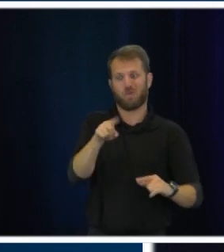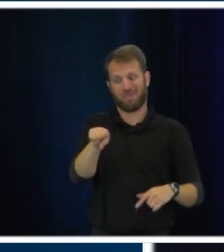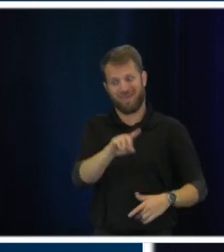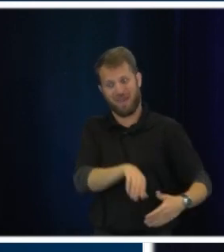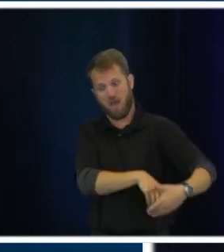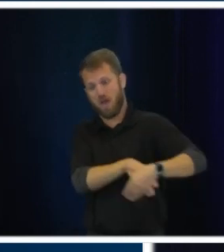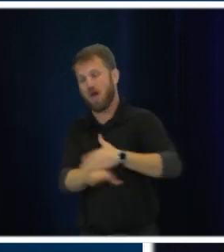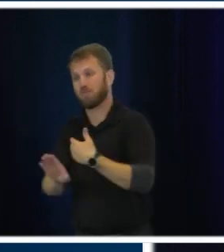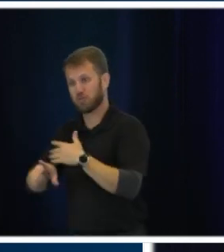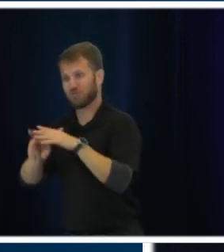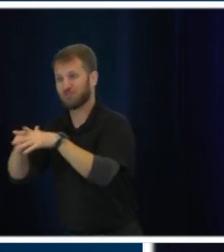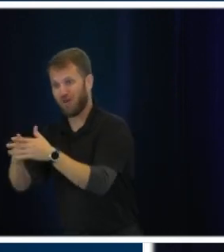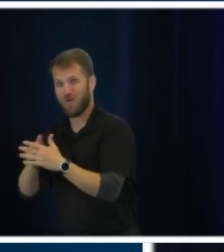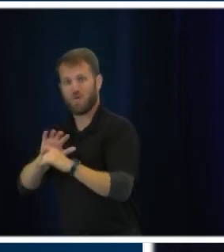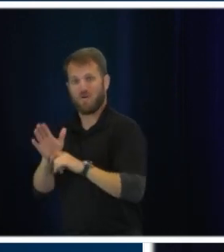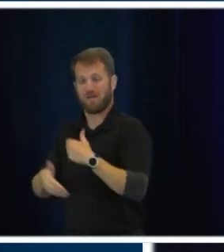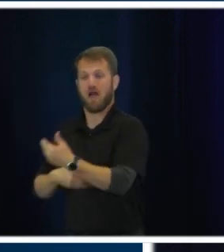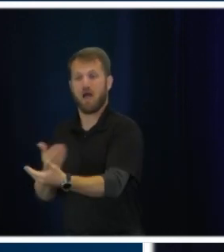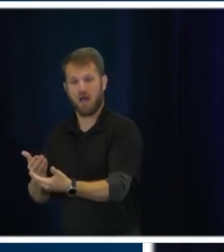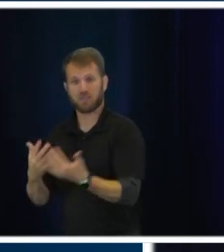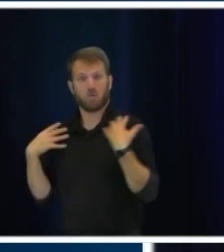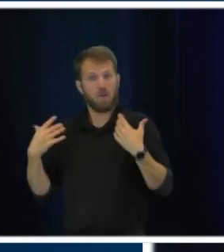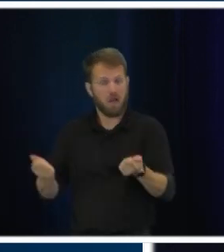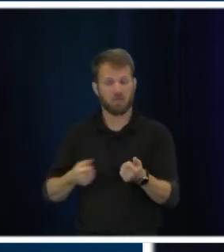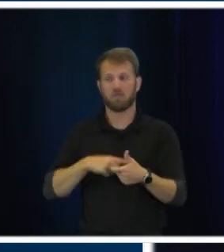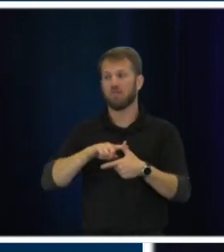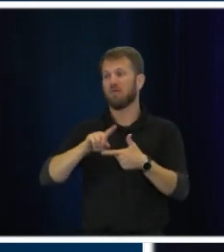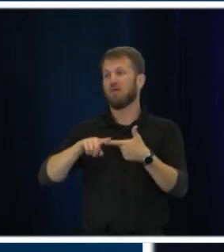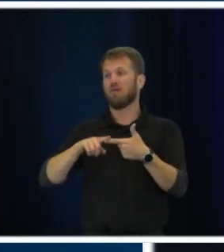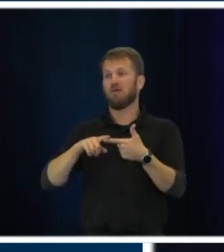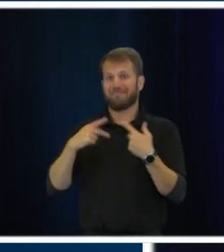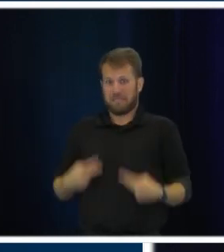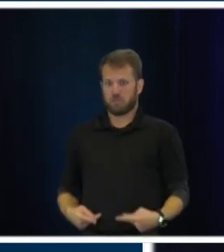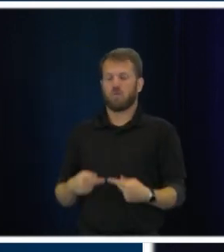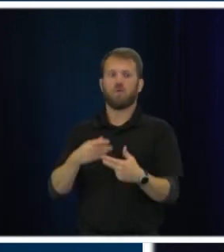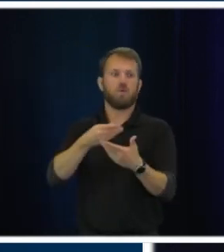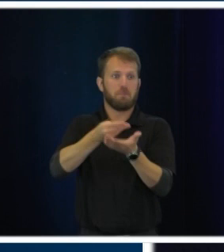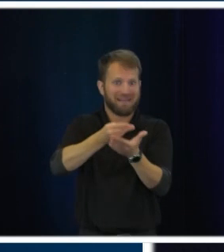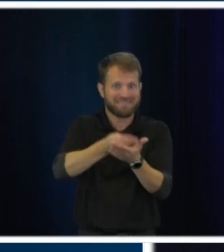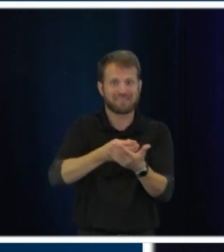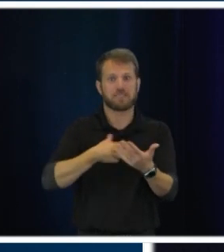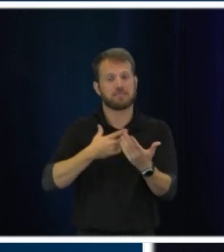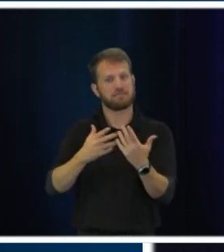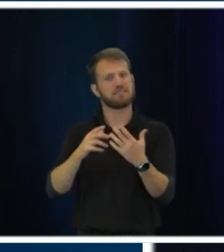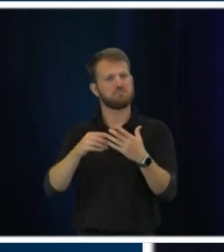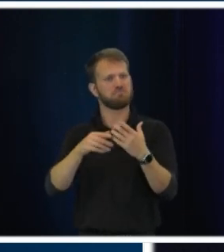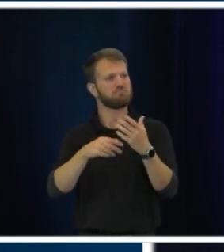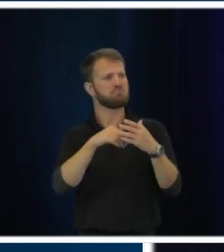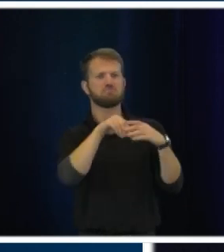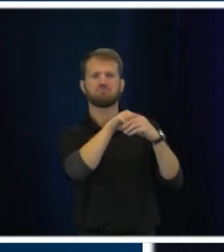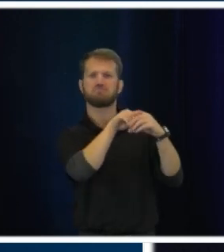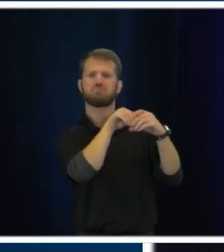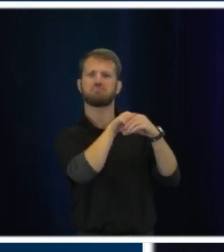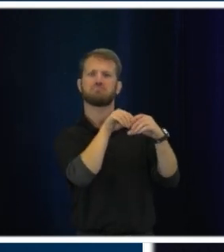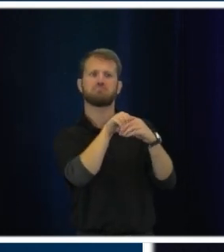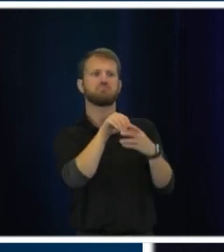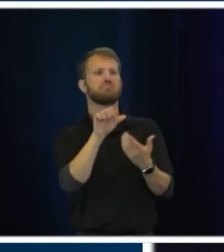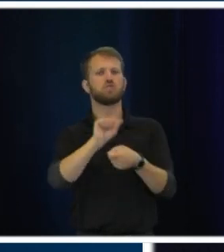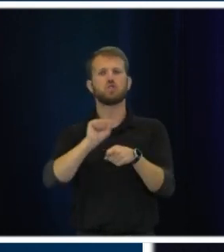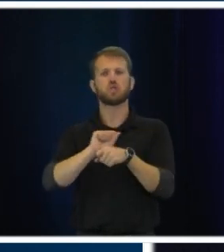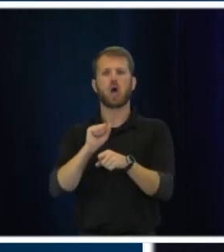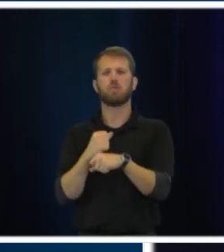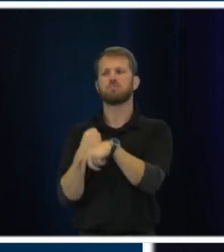not only health-wise healthier, but they were financially healthier. They had, you know, savings account. They had jobs that allowed them to work